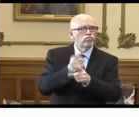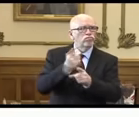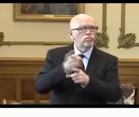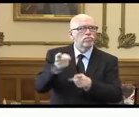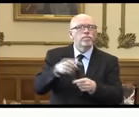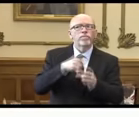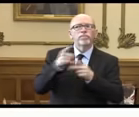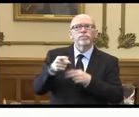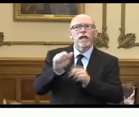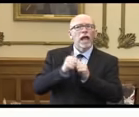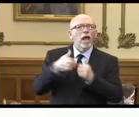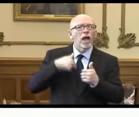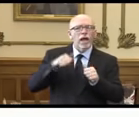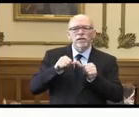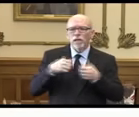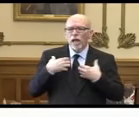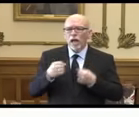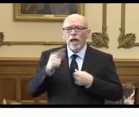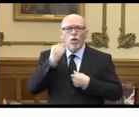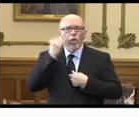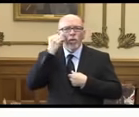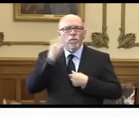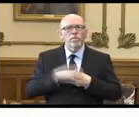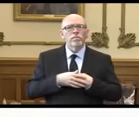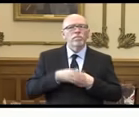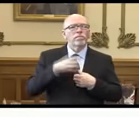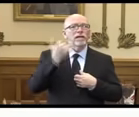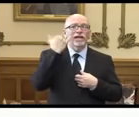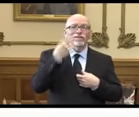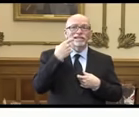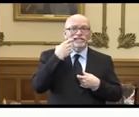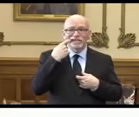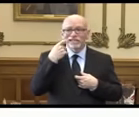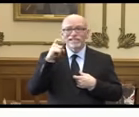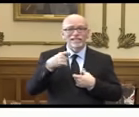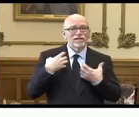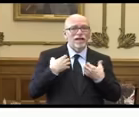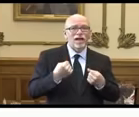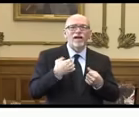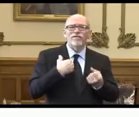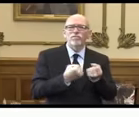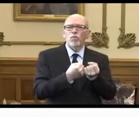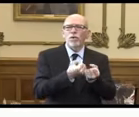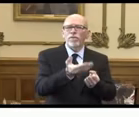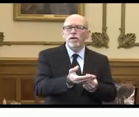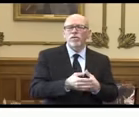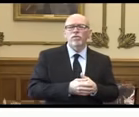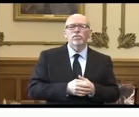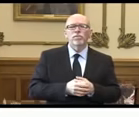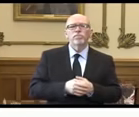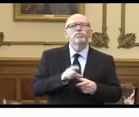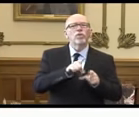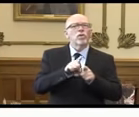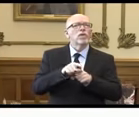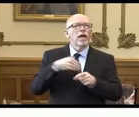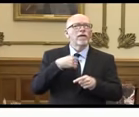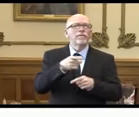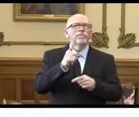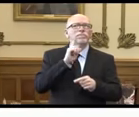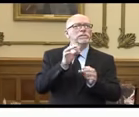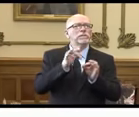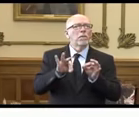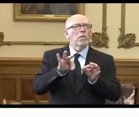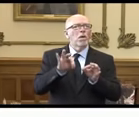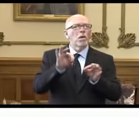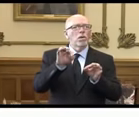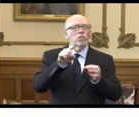for staying healthy and safe at home, and access to addiction recovery support. The site also offers a link to simple